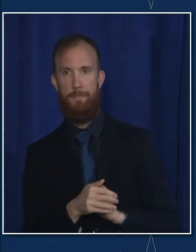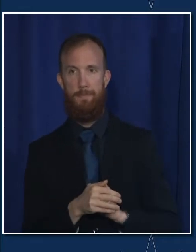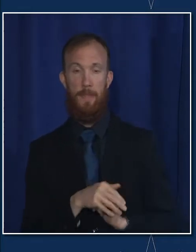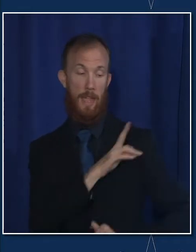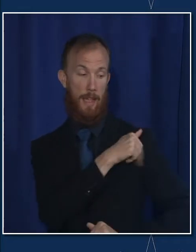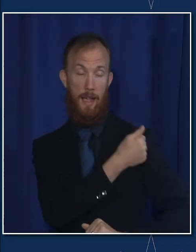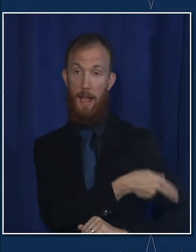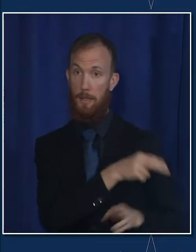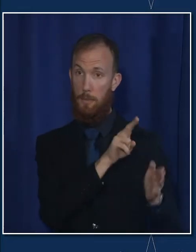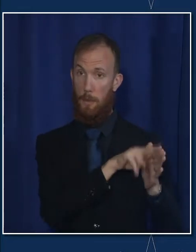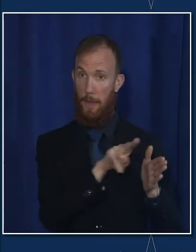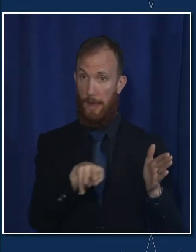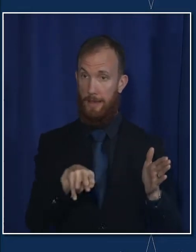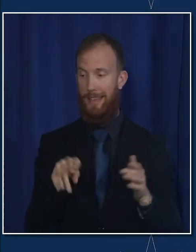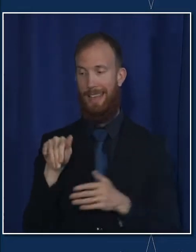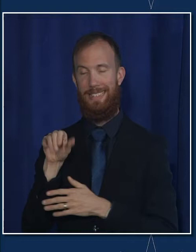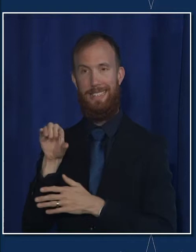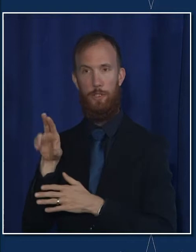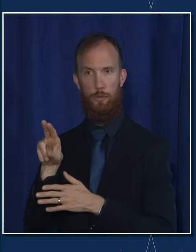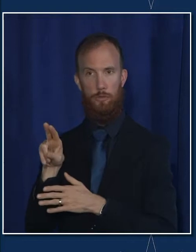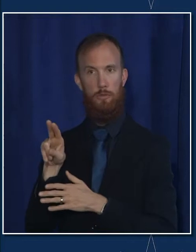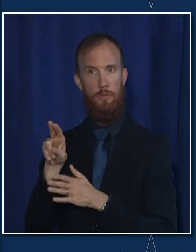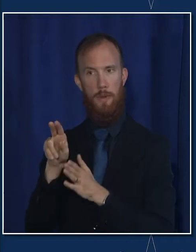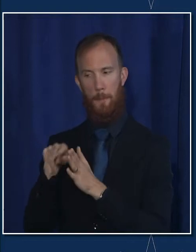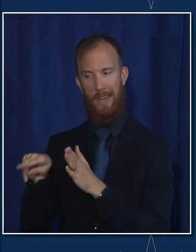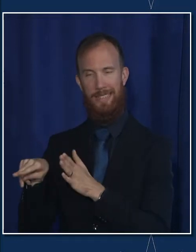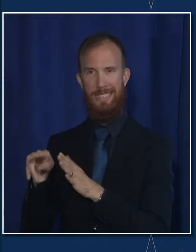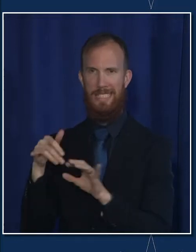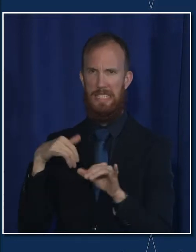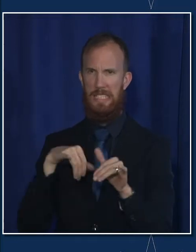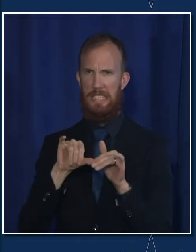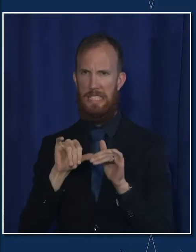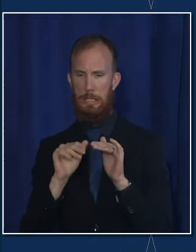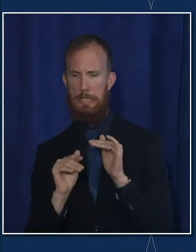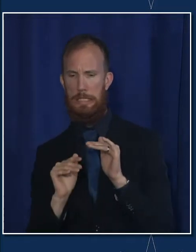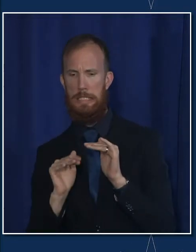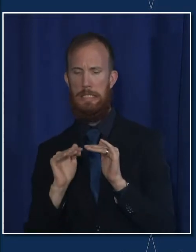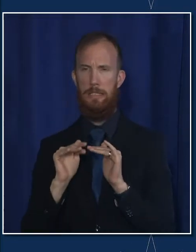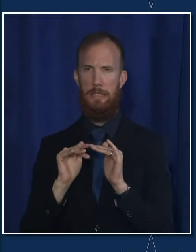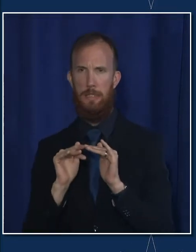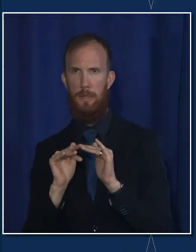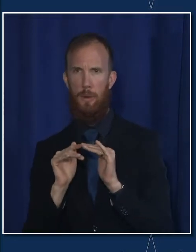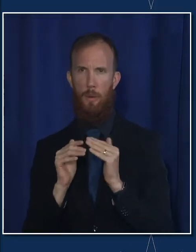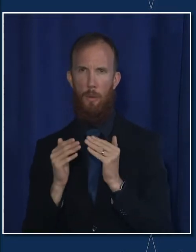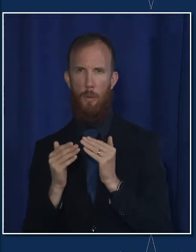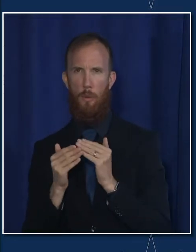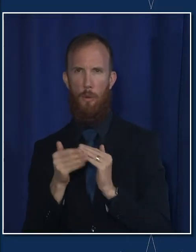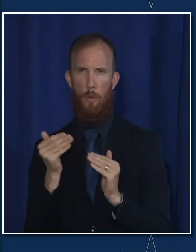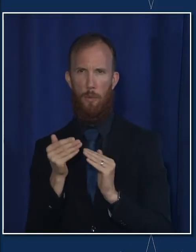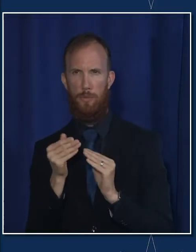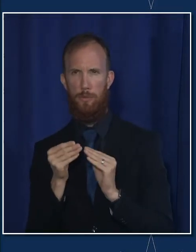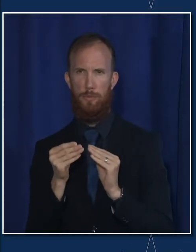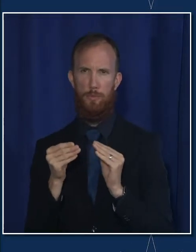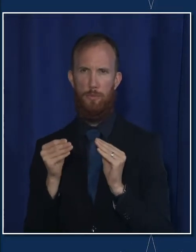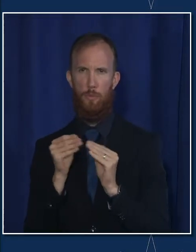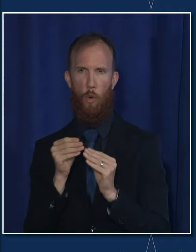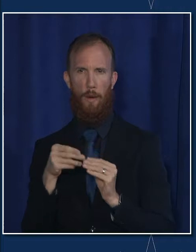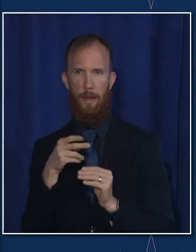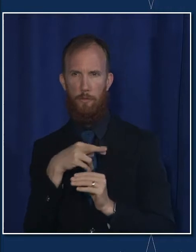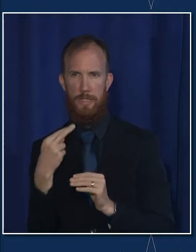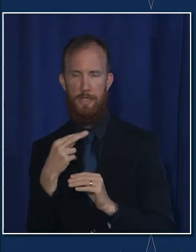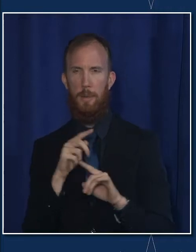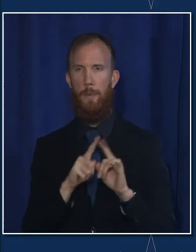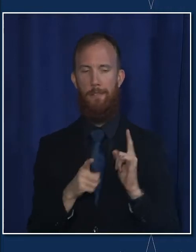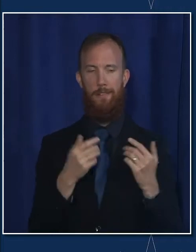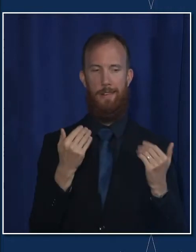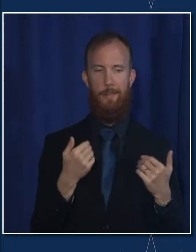beds and ICU beds remain just at the very upper edge of that lower transmission risk. We're currently averaging